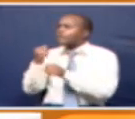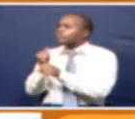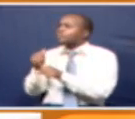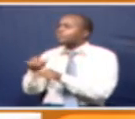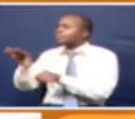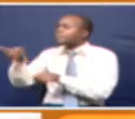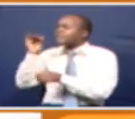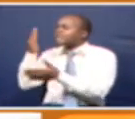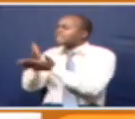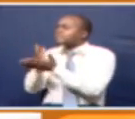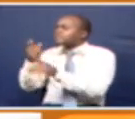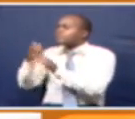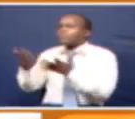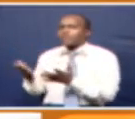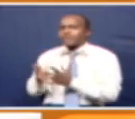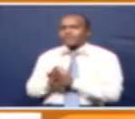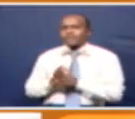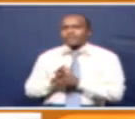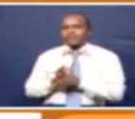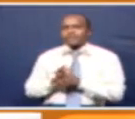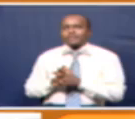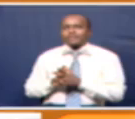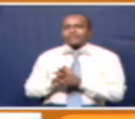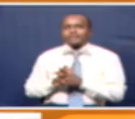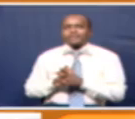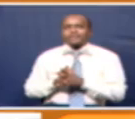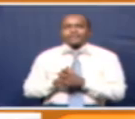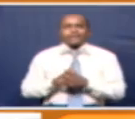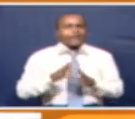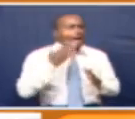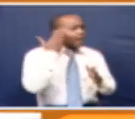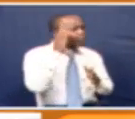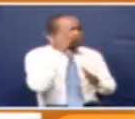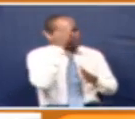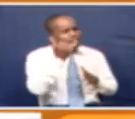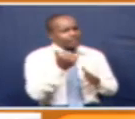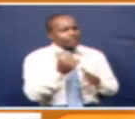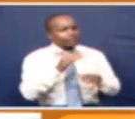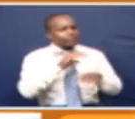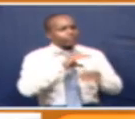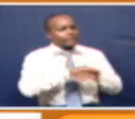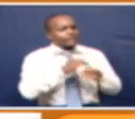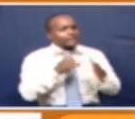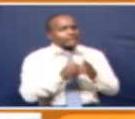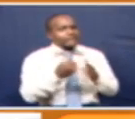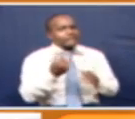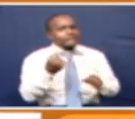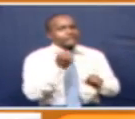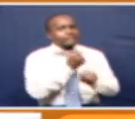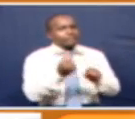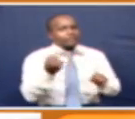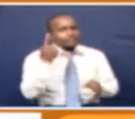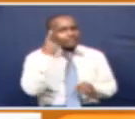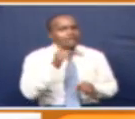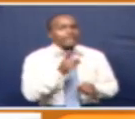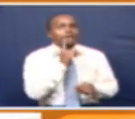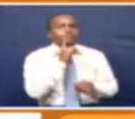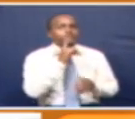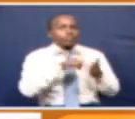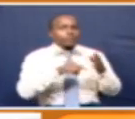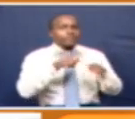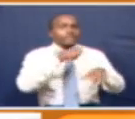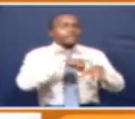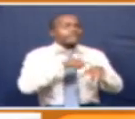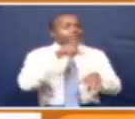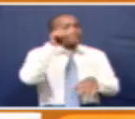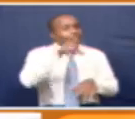legitimacy from? Where do you get the legitimacy? Then I don't know why it is you're finding it difficult to understand me. I am saying that immediately that election was nullified, we